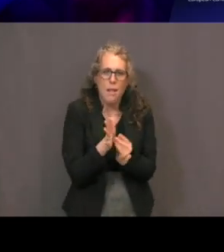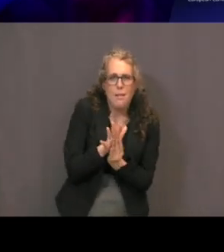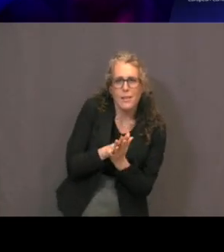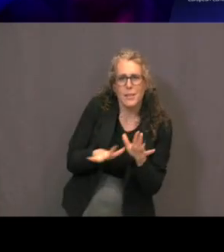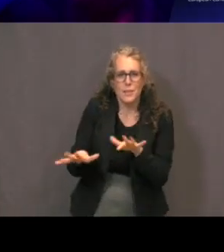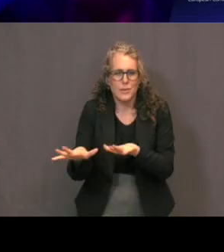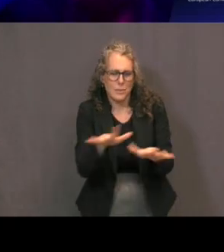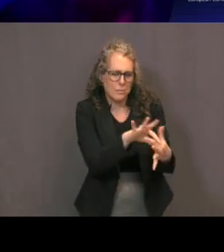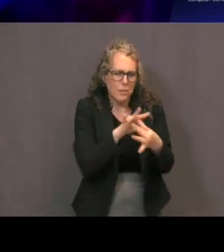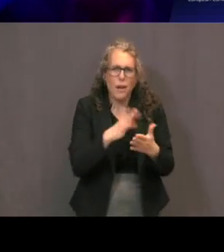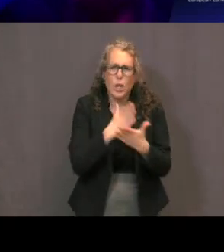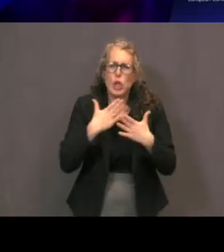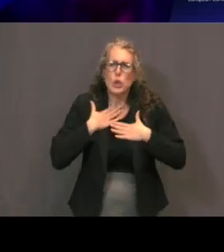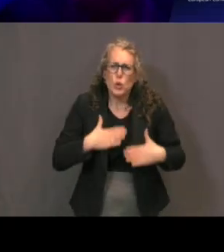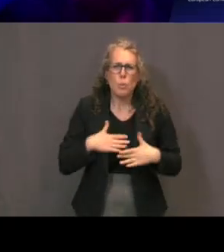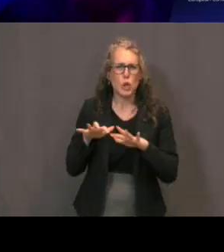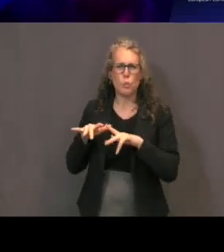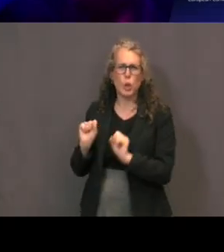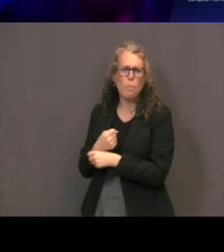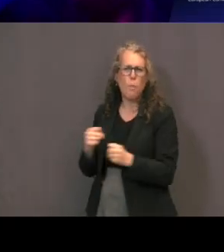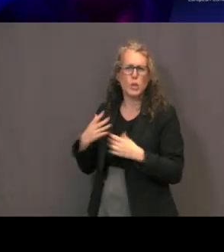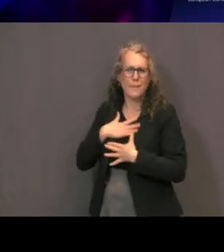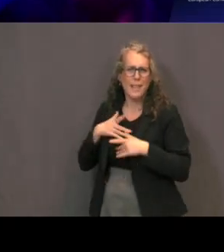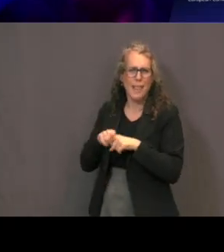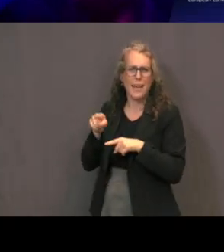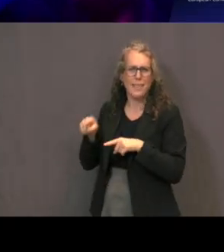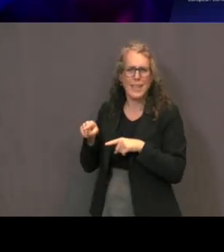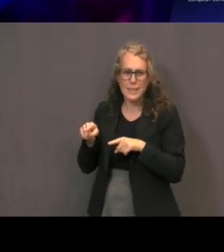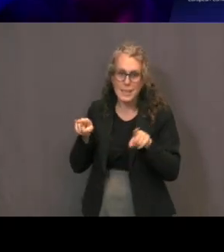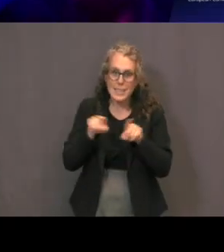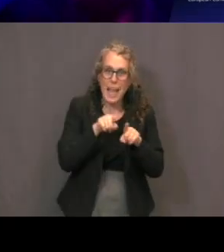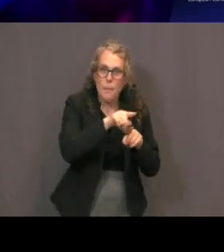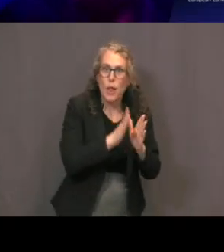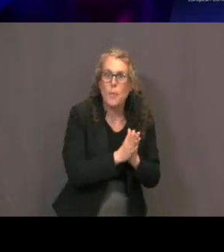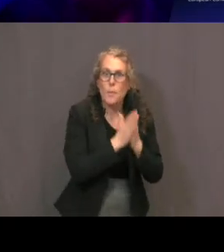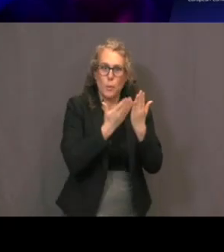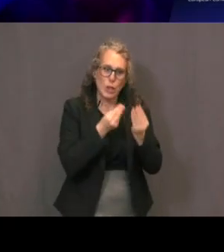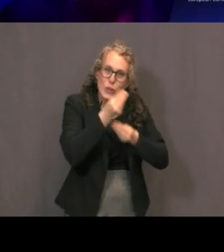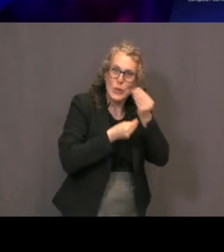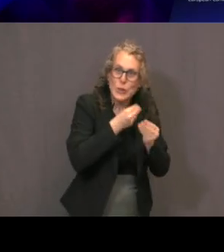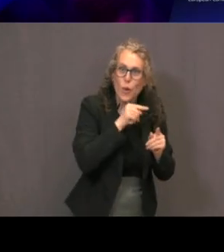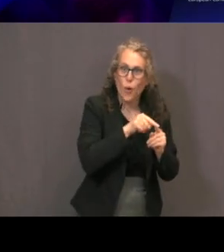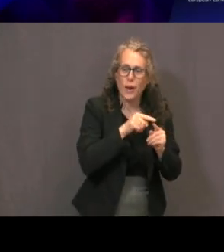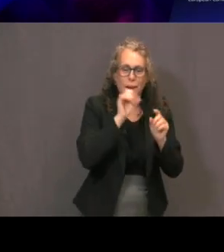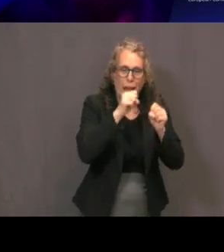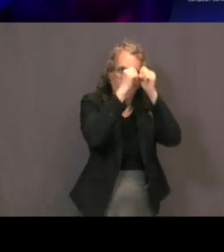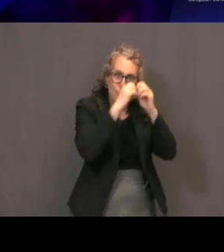that befall the protagonist of the story. But even in this area, human dominance is not assured.